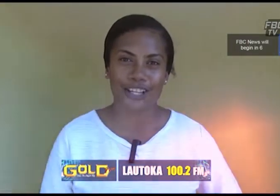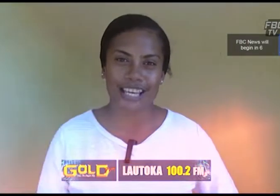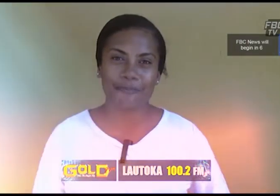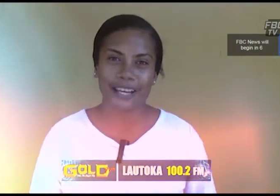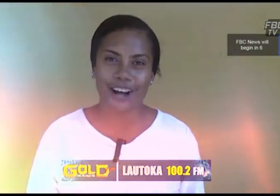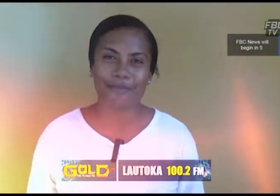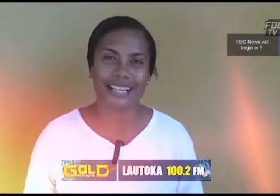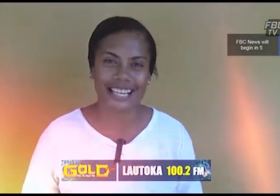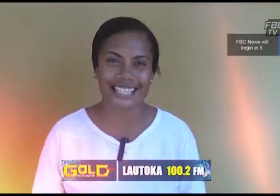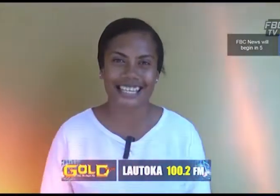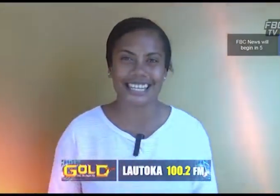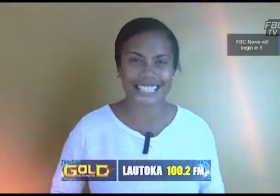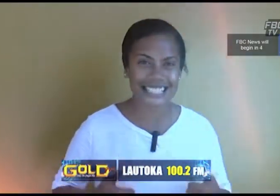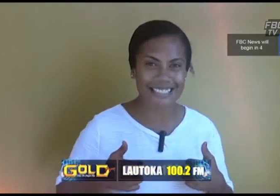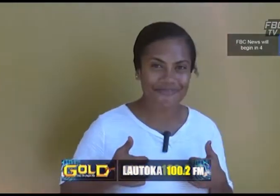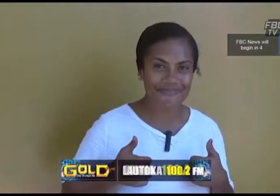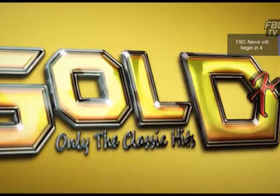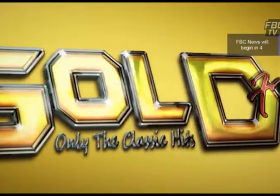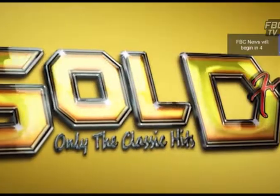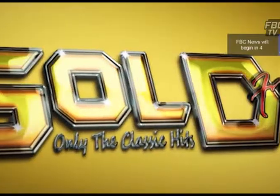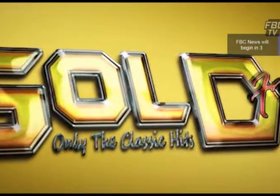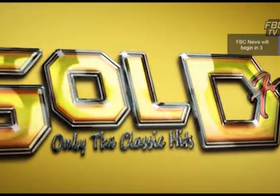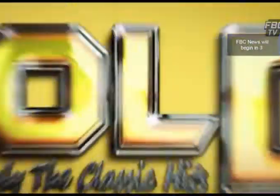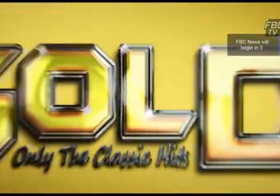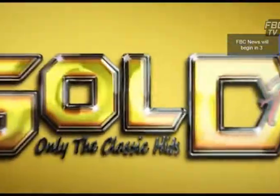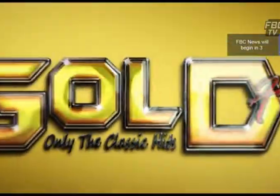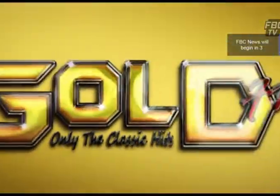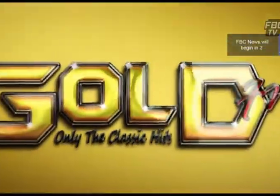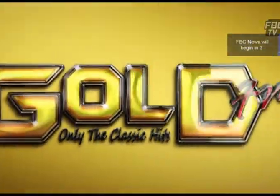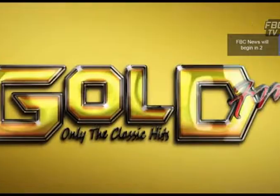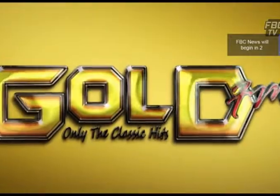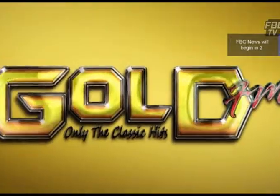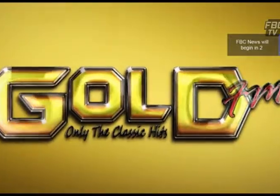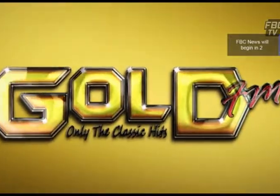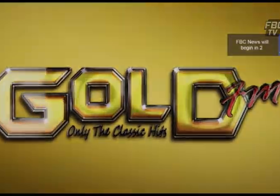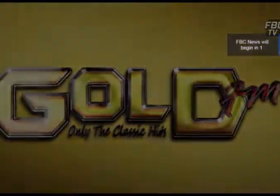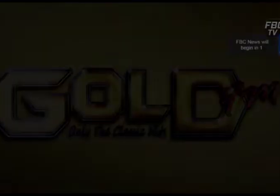FM because they play all my classic hits. Gold FM, only the classic hits.